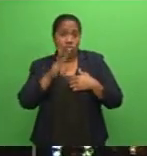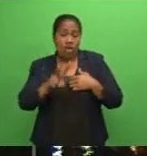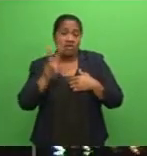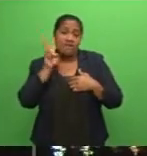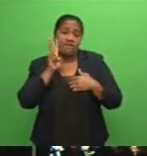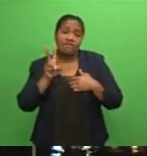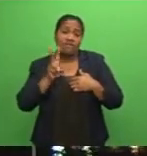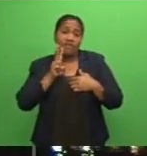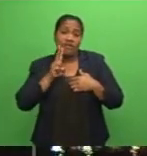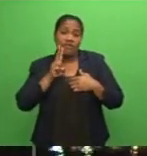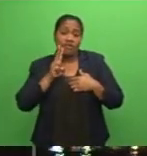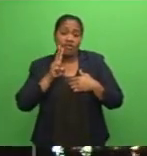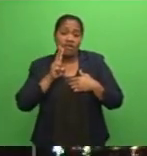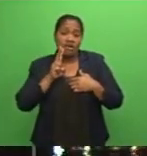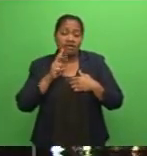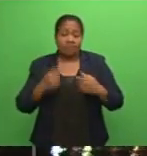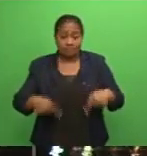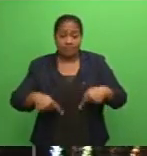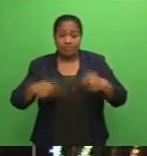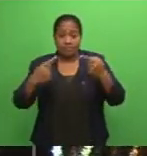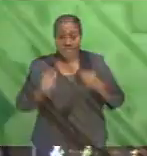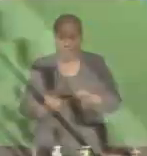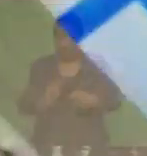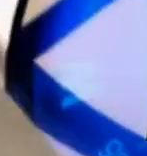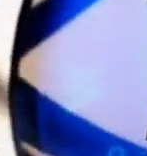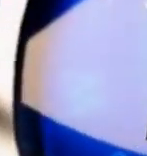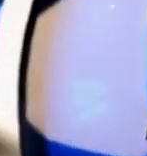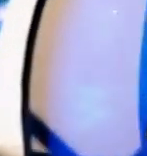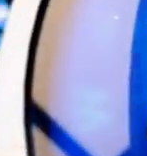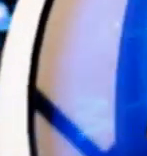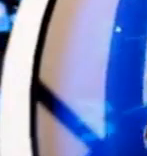live on free-to-air channel for the first time?